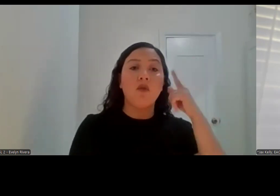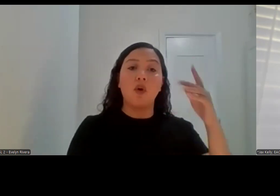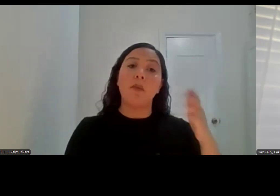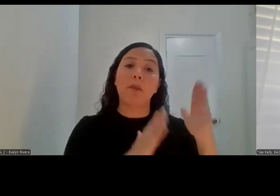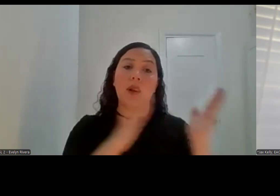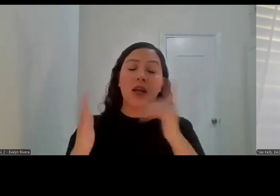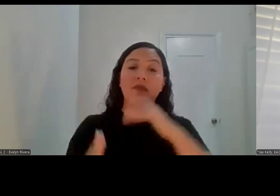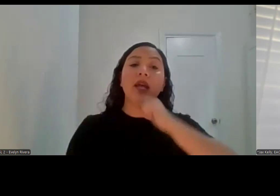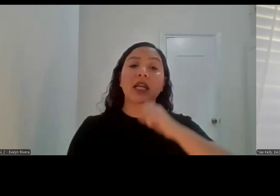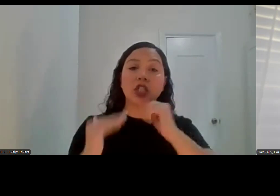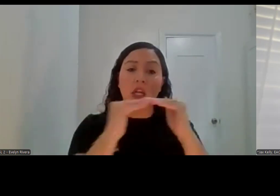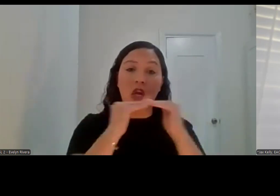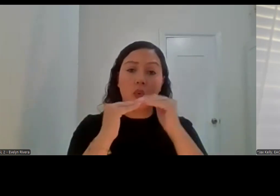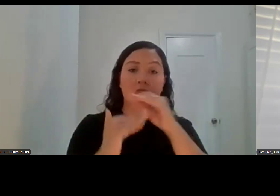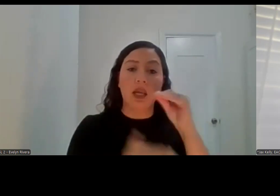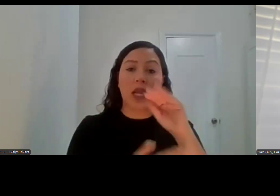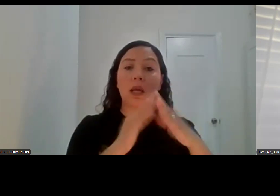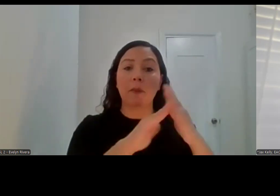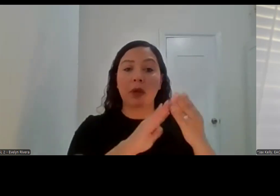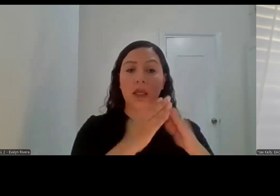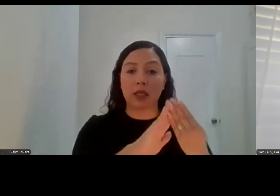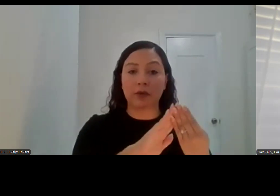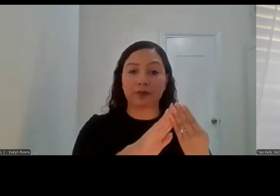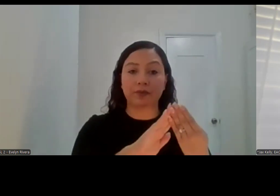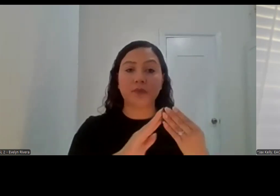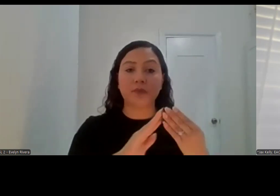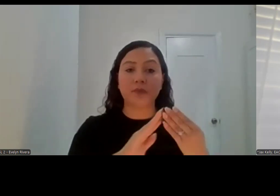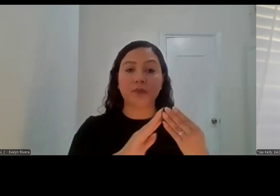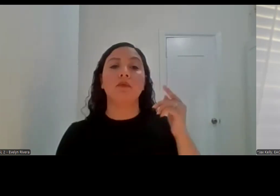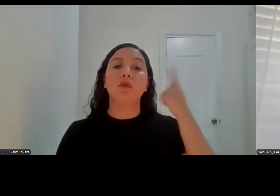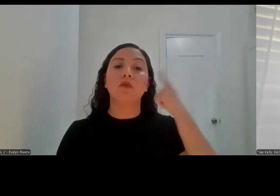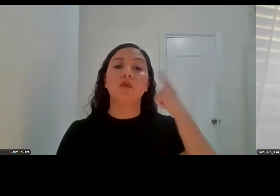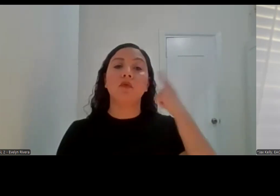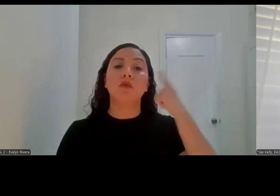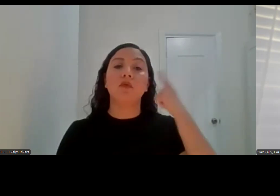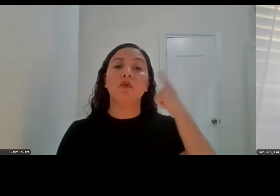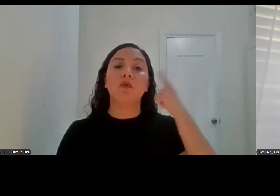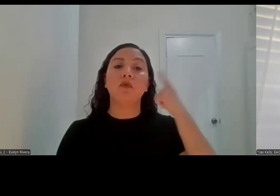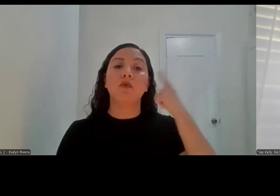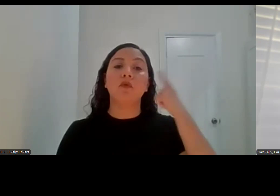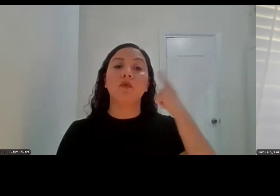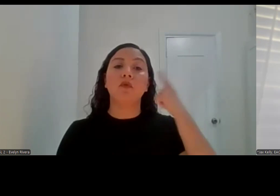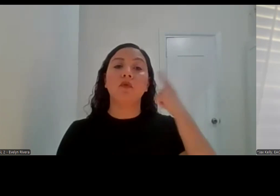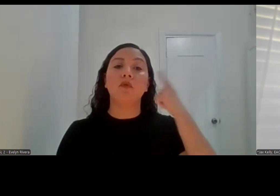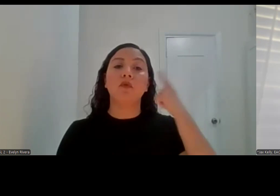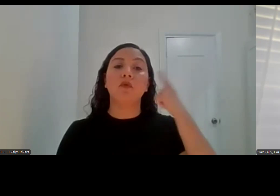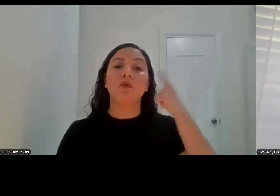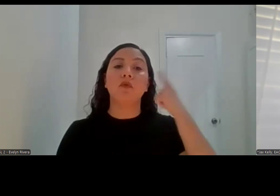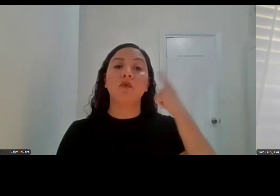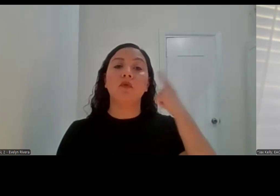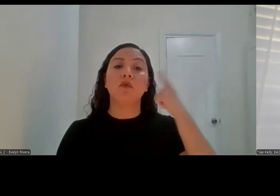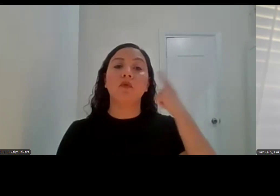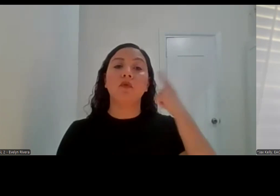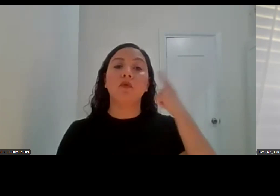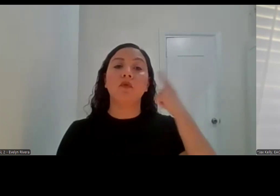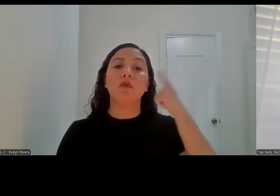the Aging and HIV Institute, which I founded in 2024 to focus on the intersection of aging policy and HIV. The